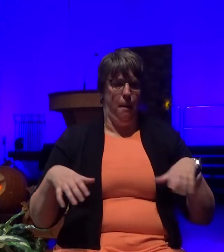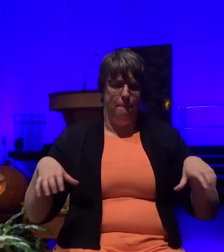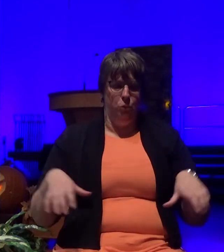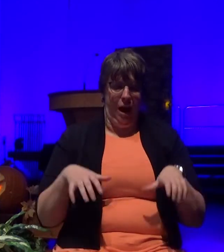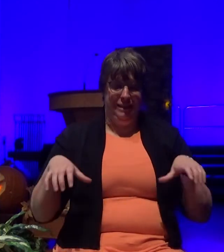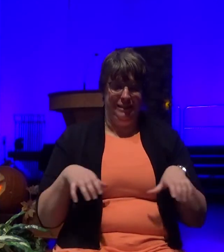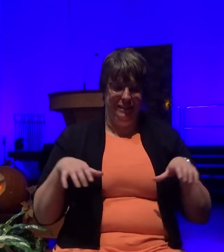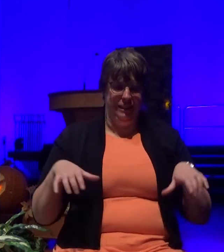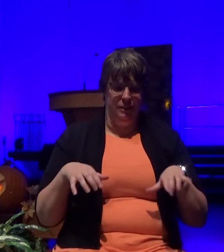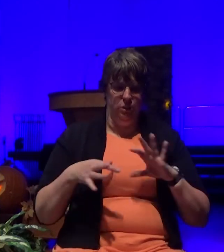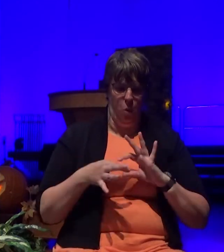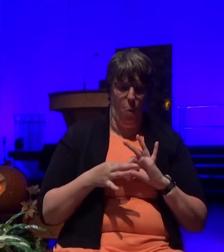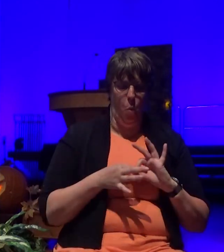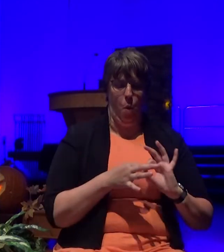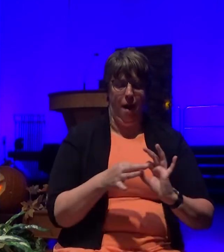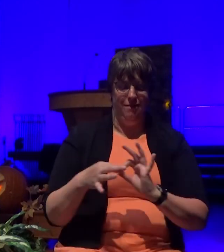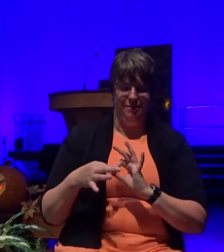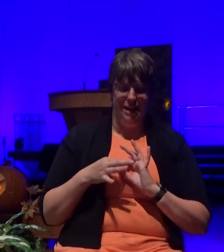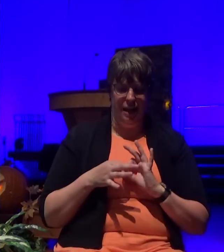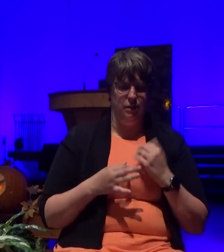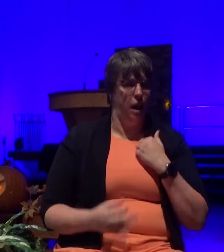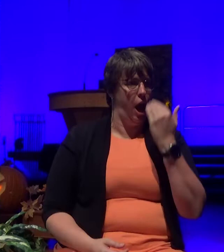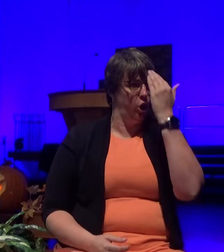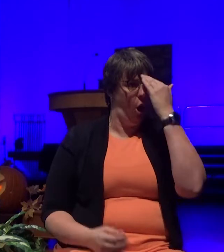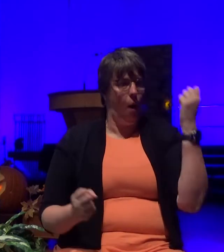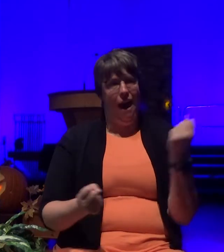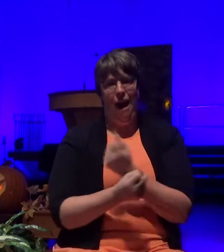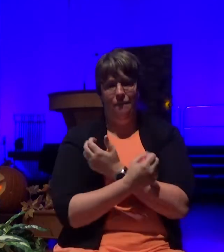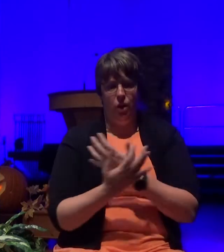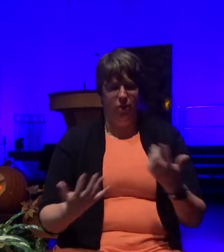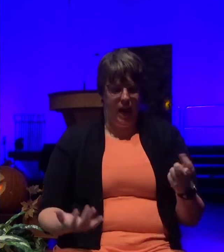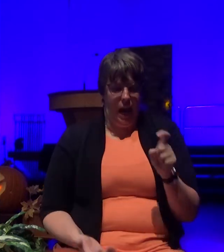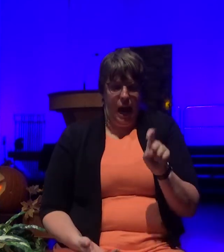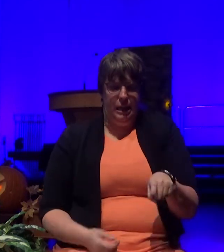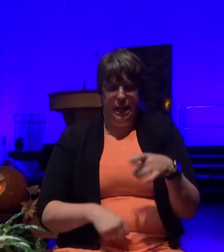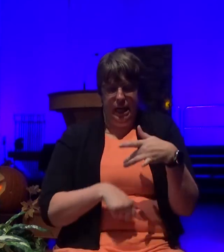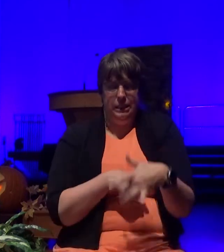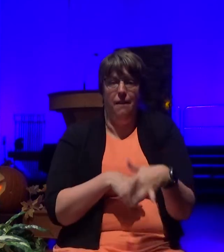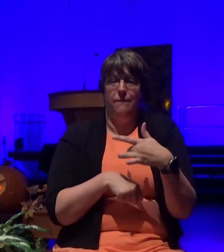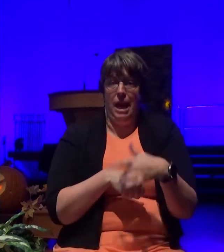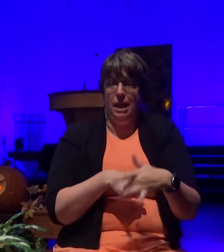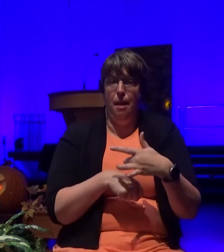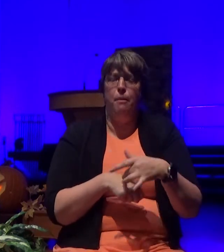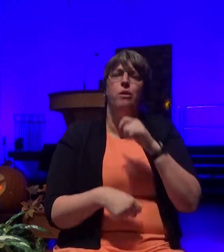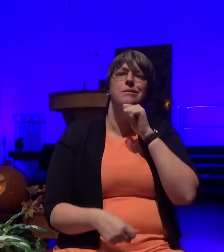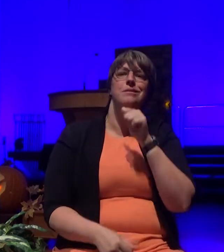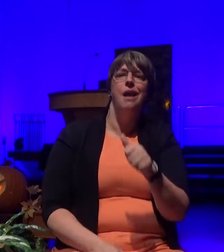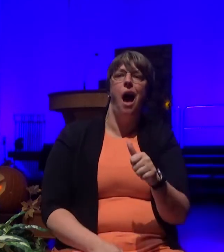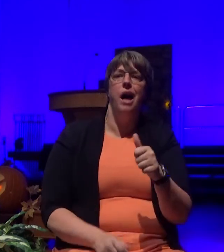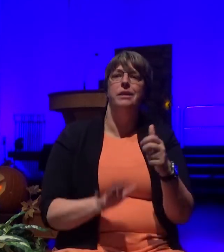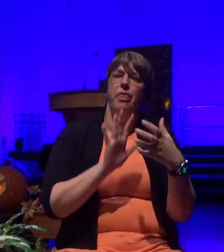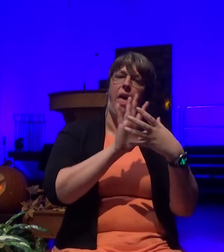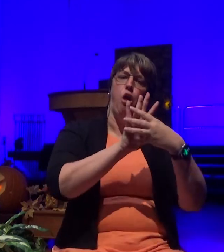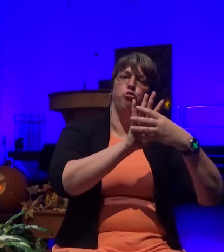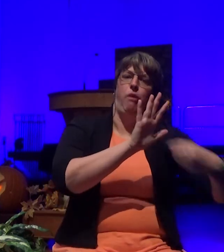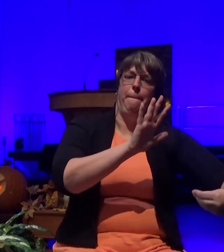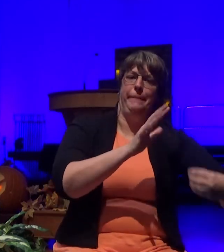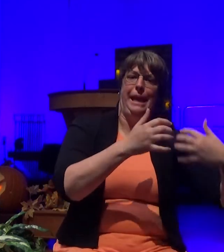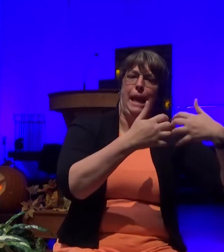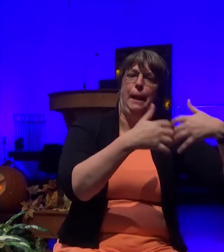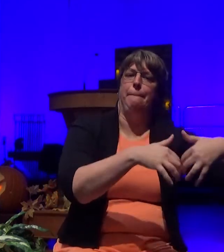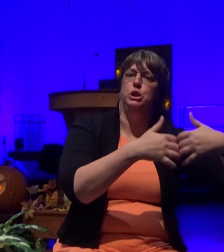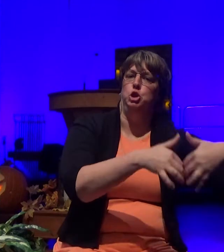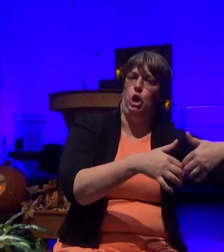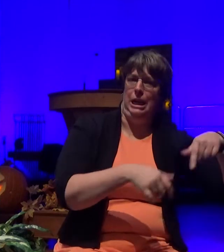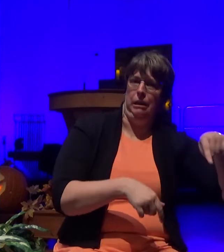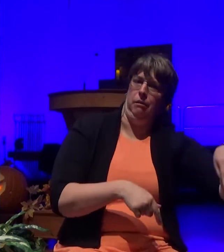need is available to me. It's not quite the replicating machine they have, but it's the closest we've